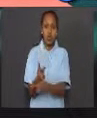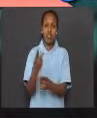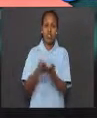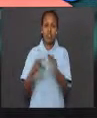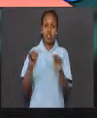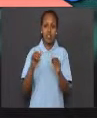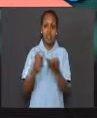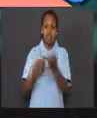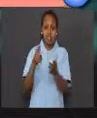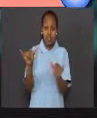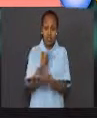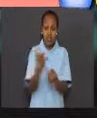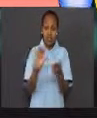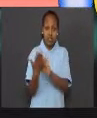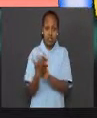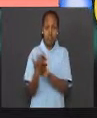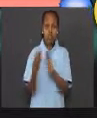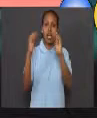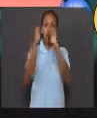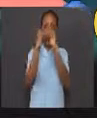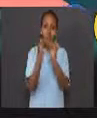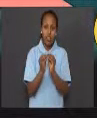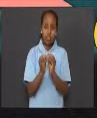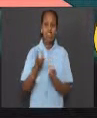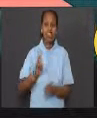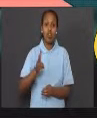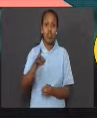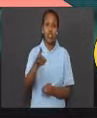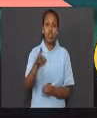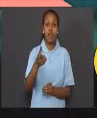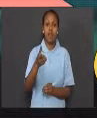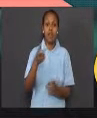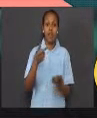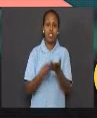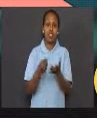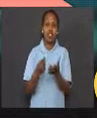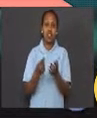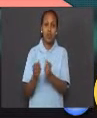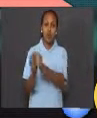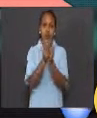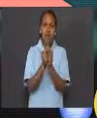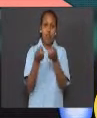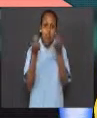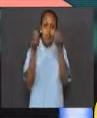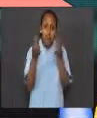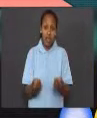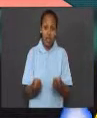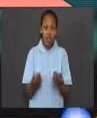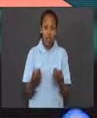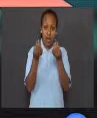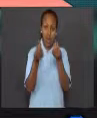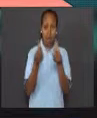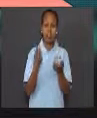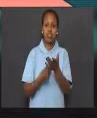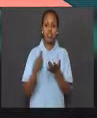case, however, we calculate the velocity based on the combined mass of both balls,